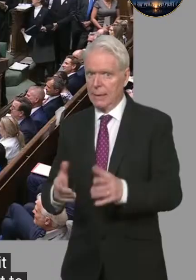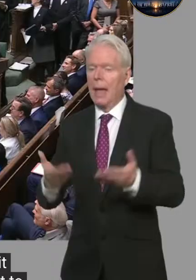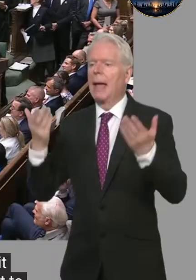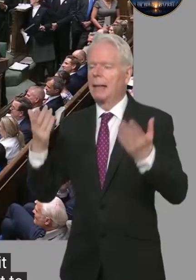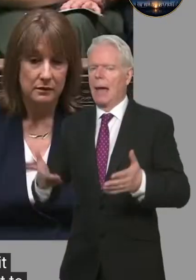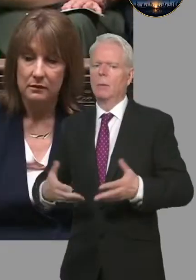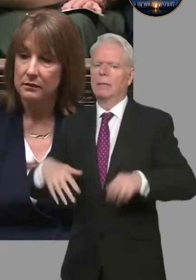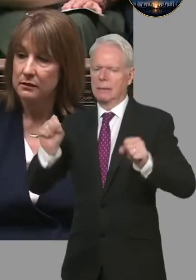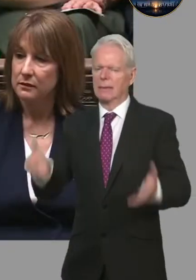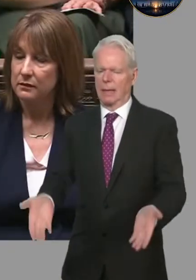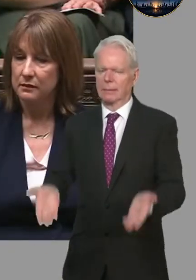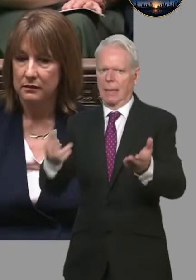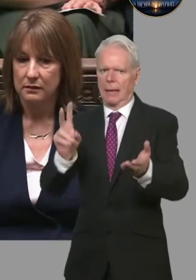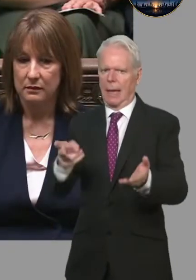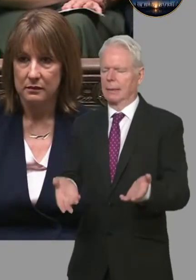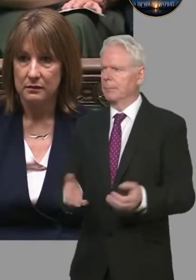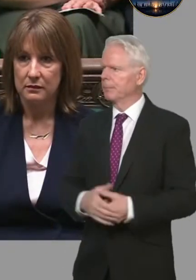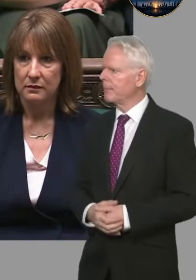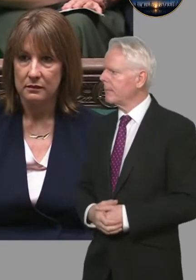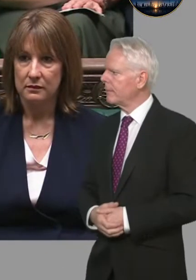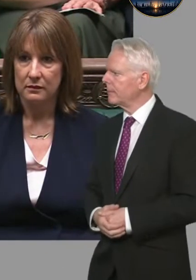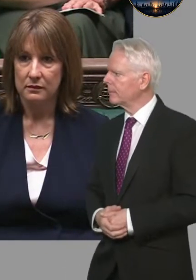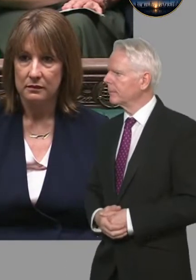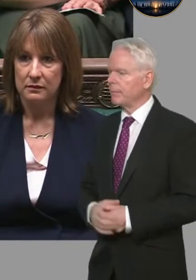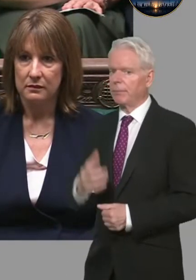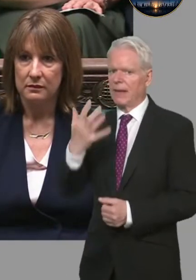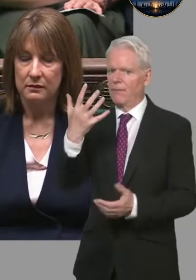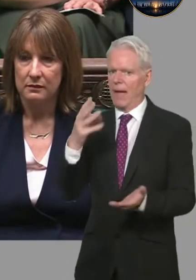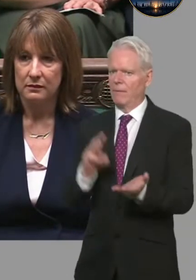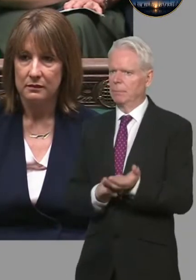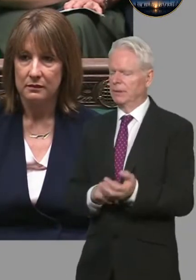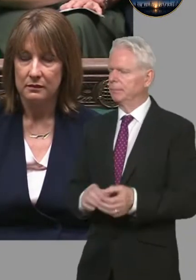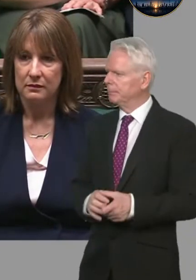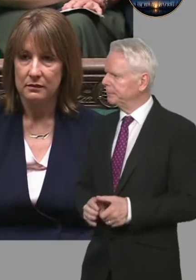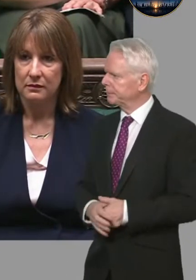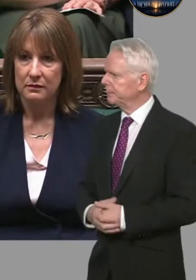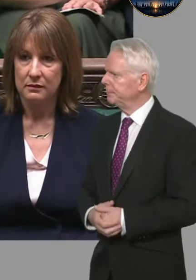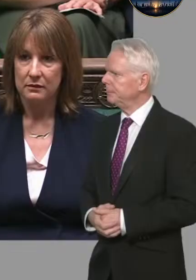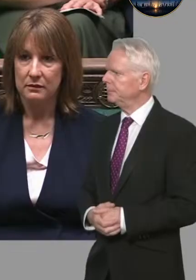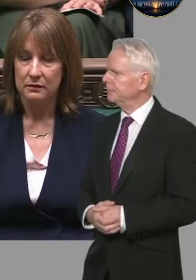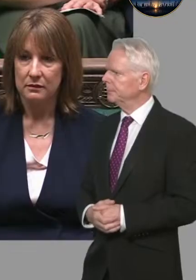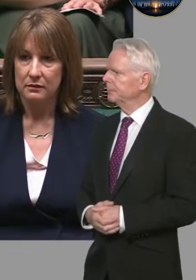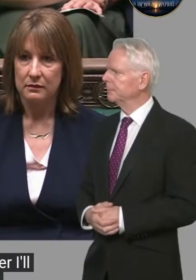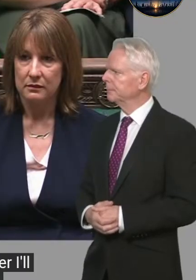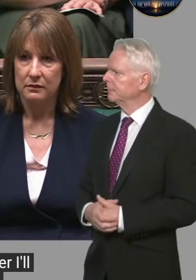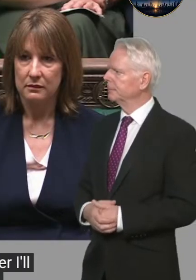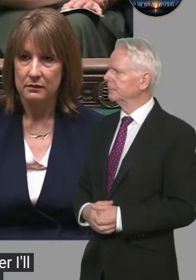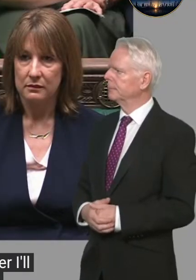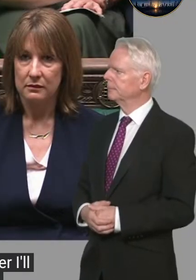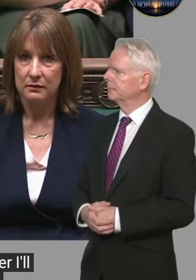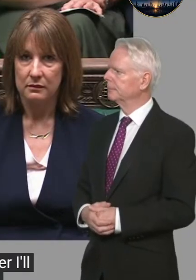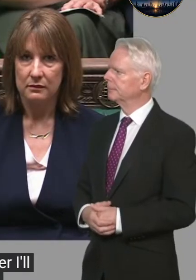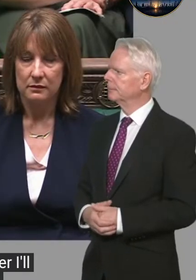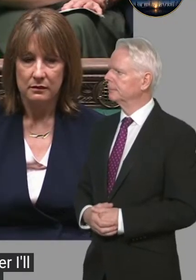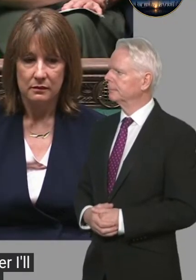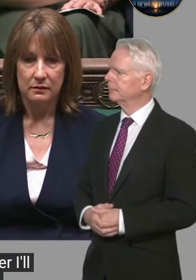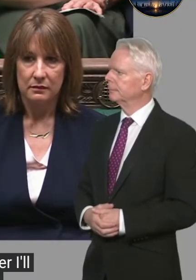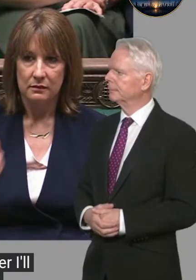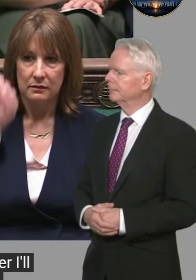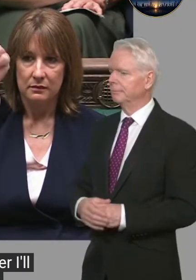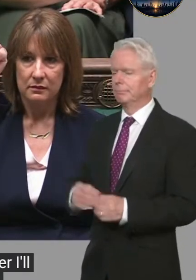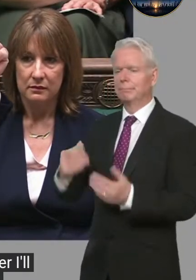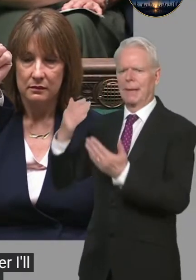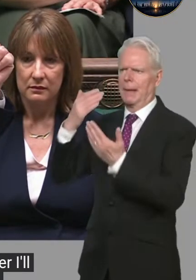Thank you, Mr. Speaker. I was trying to do all of this with as much good grace as I could, but I shall certainly miss these exchanges. I'm